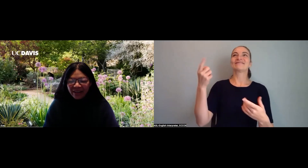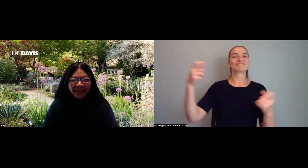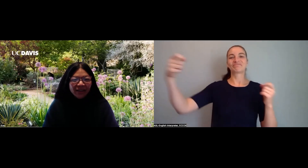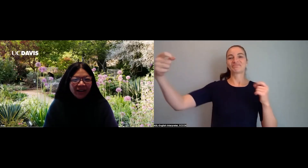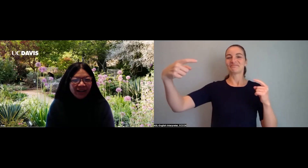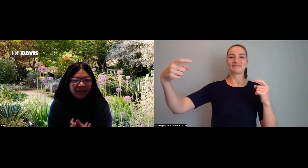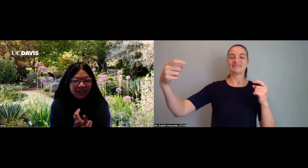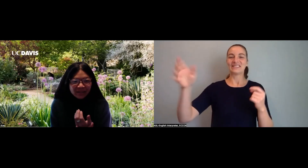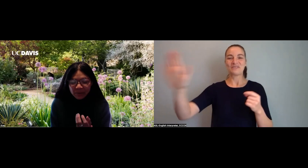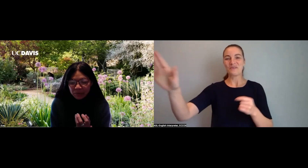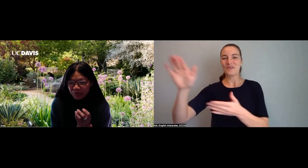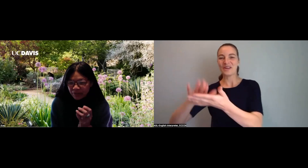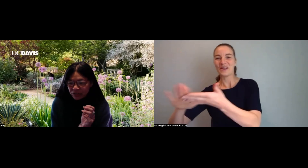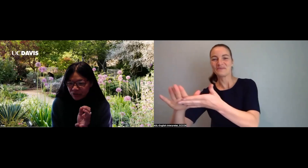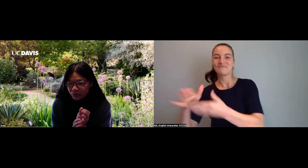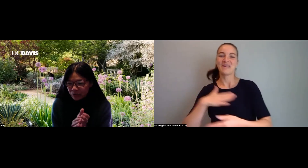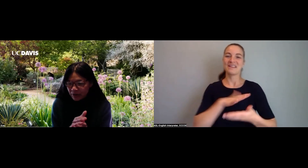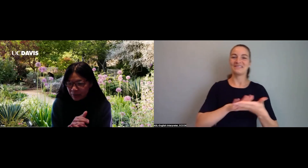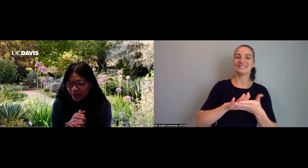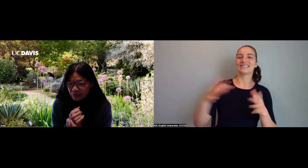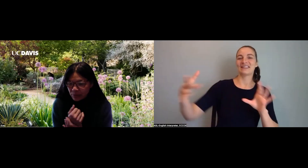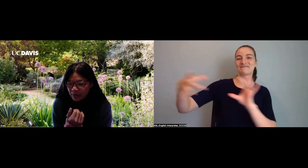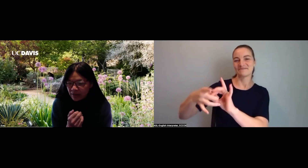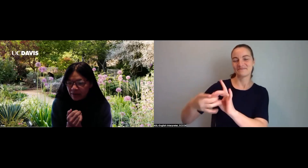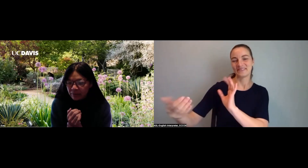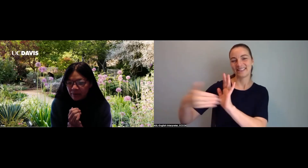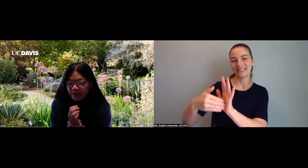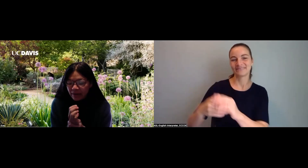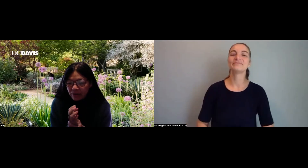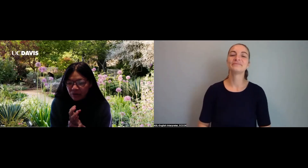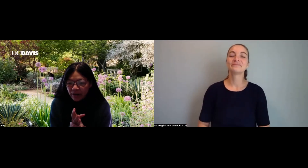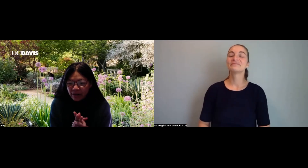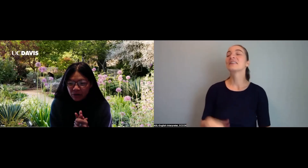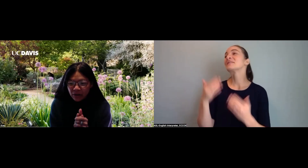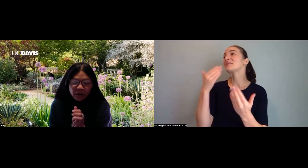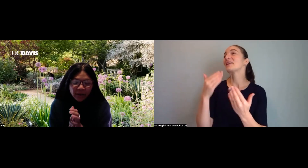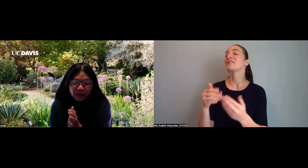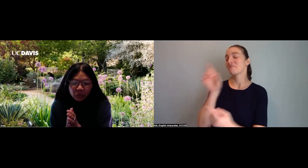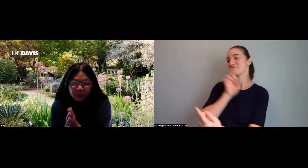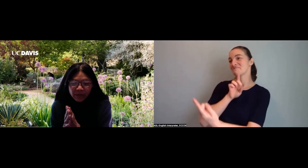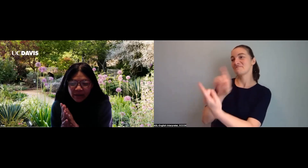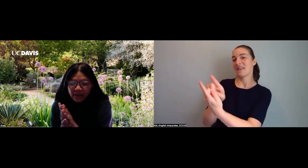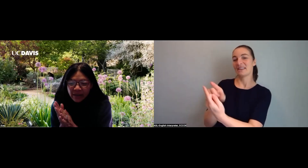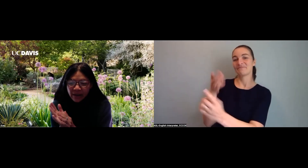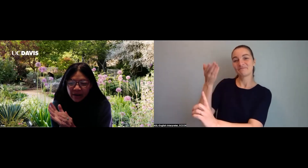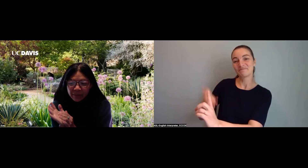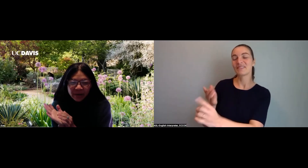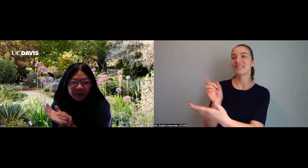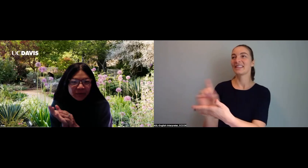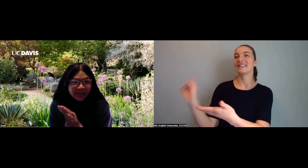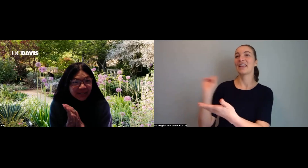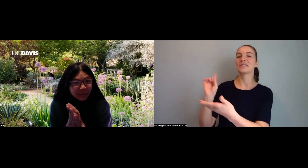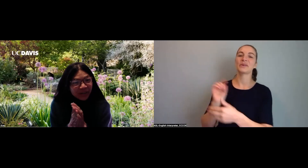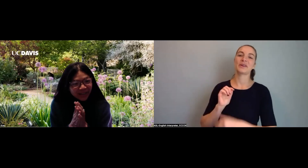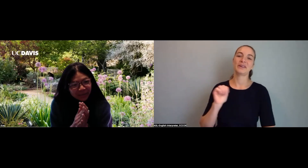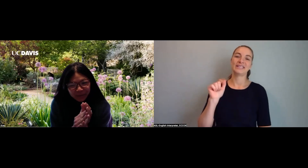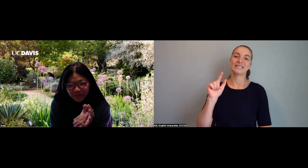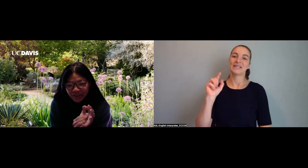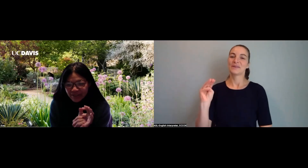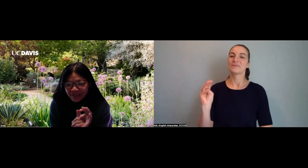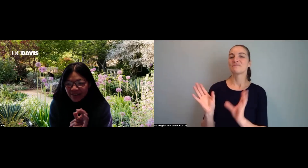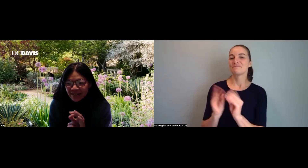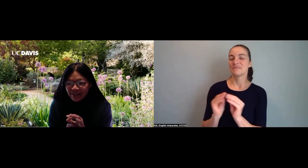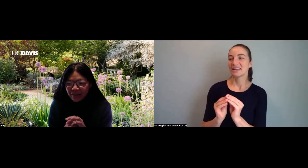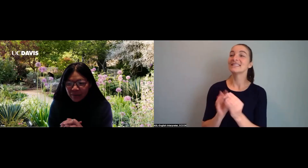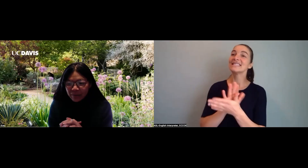you again. I had a chance to meet Professor Drew last week at our annual meeting, and it was nice to put a name to